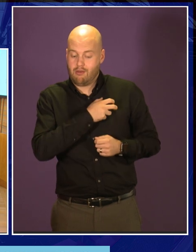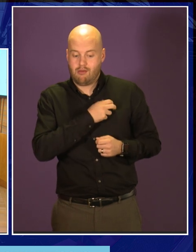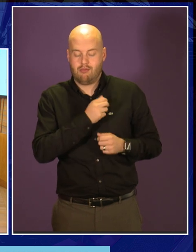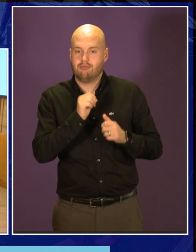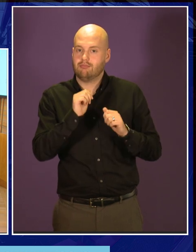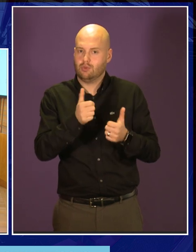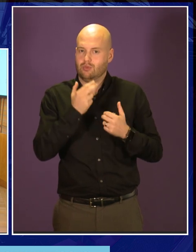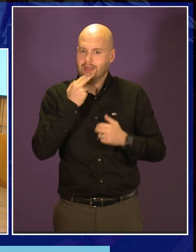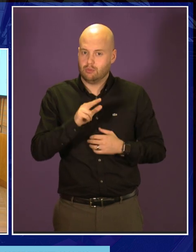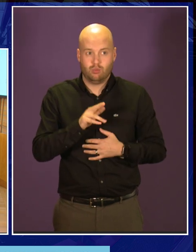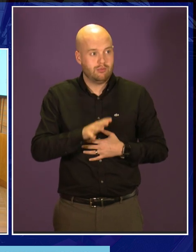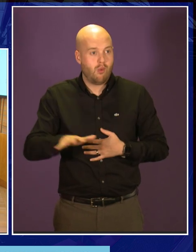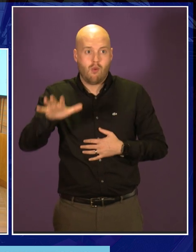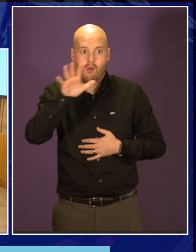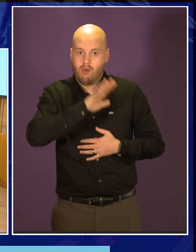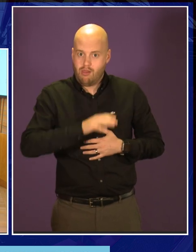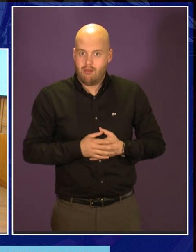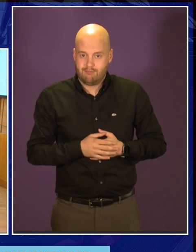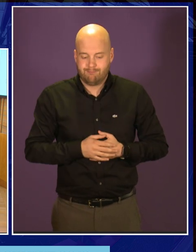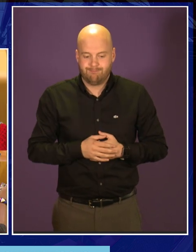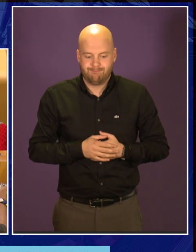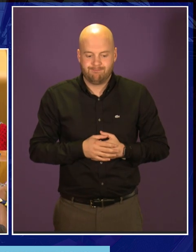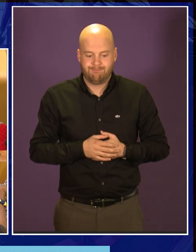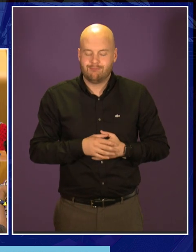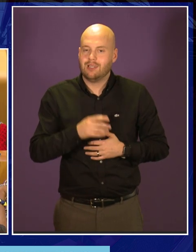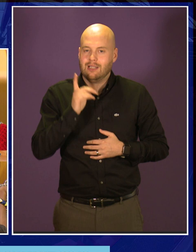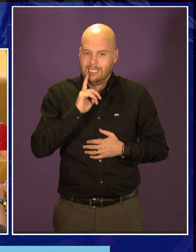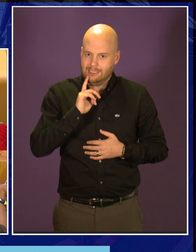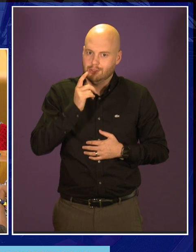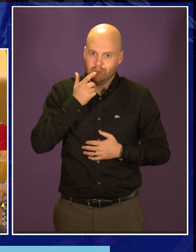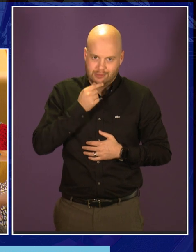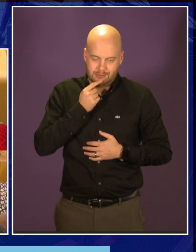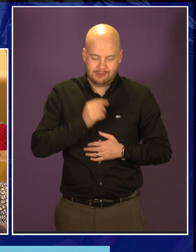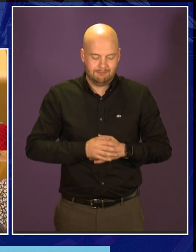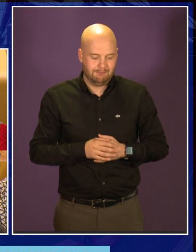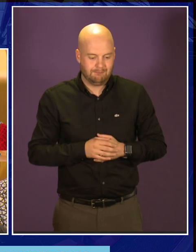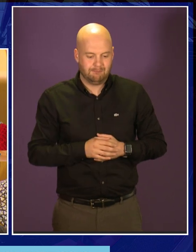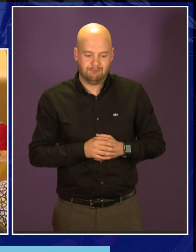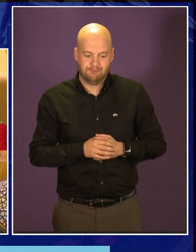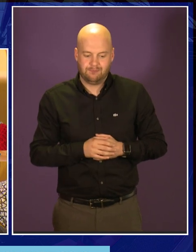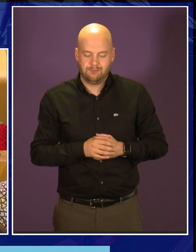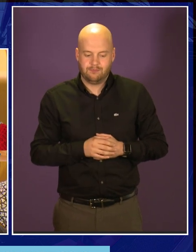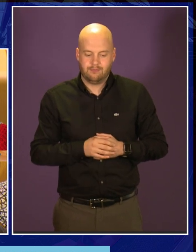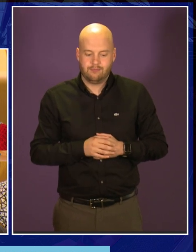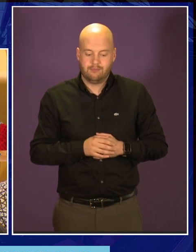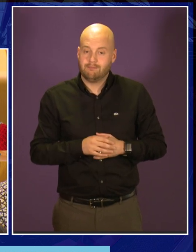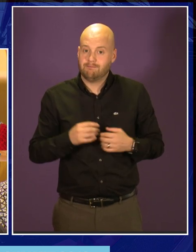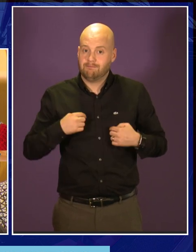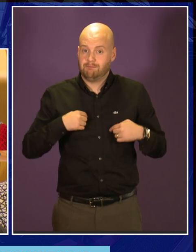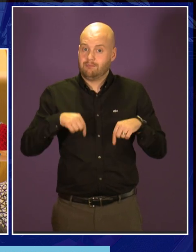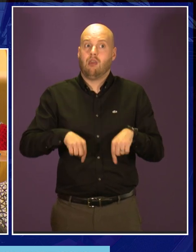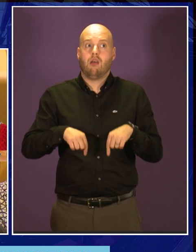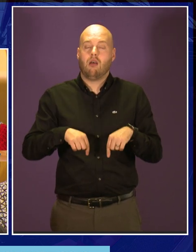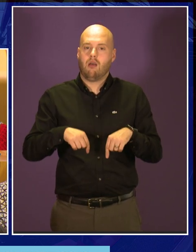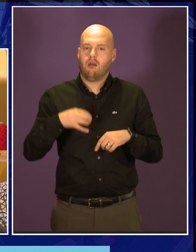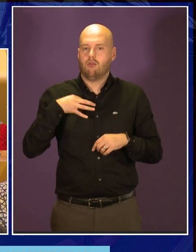delegates, heads of delegations, distinguished guests, ladies and gentlemen. I stand here on behalf of